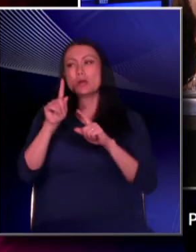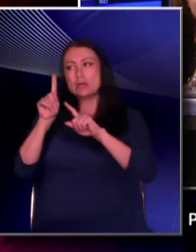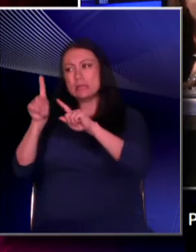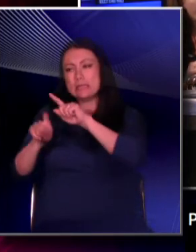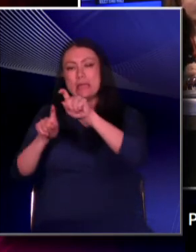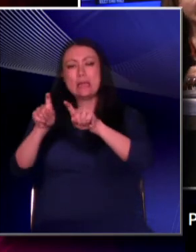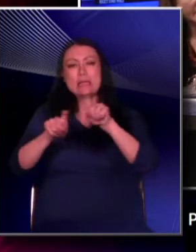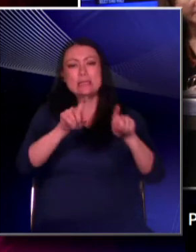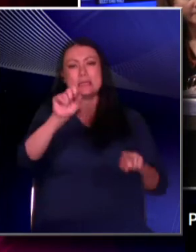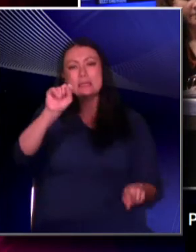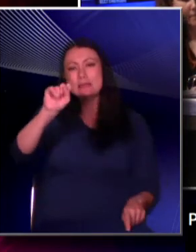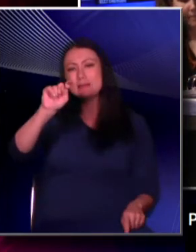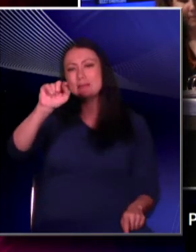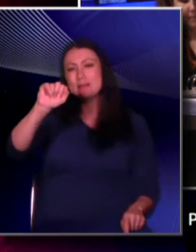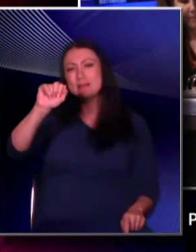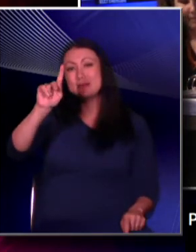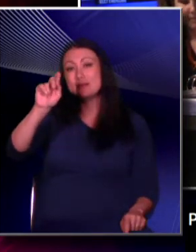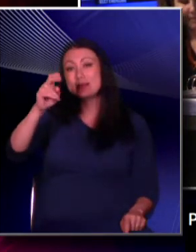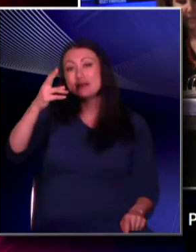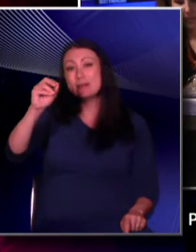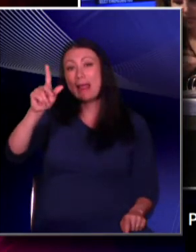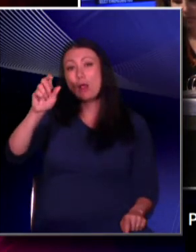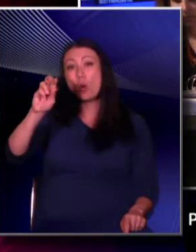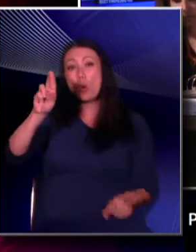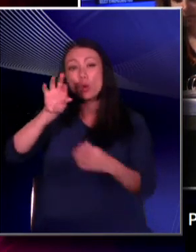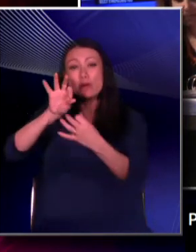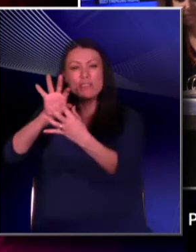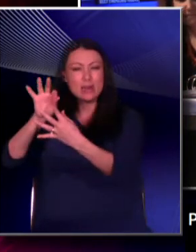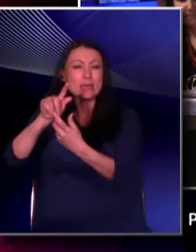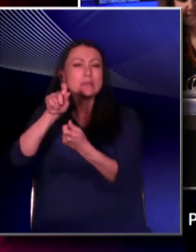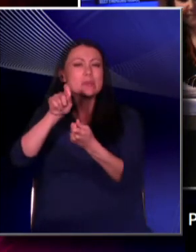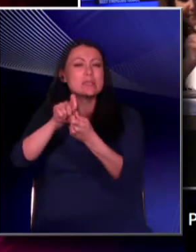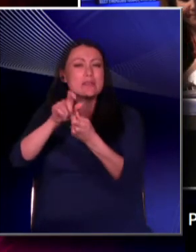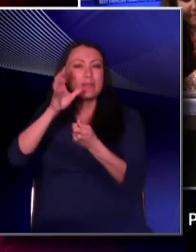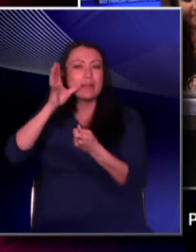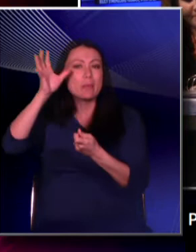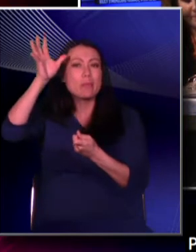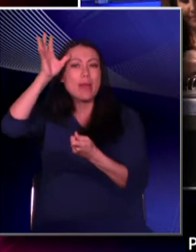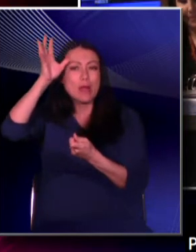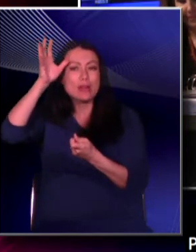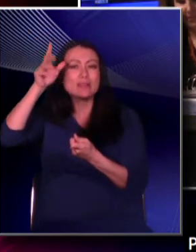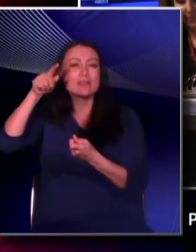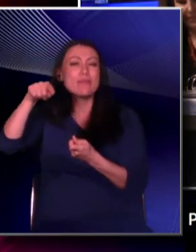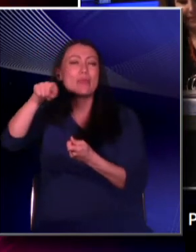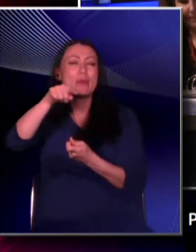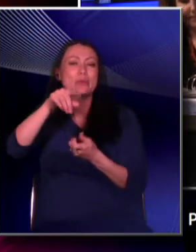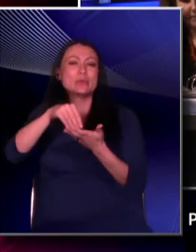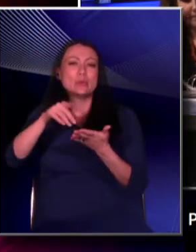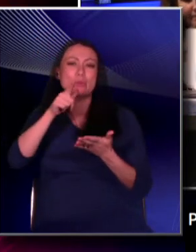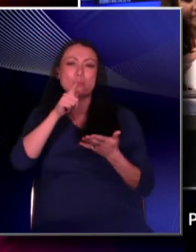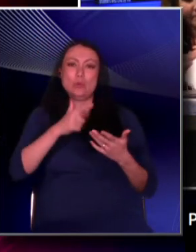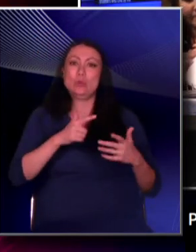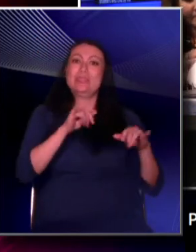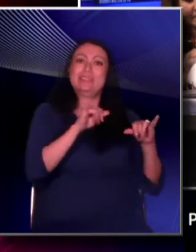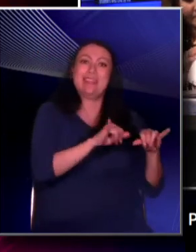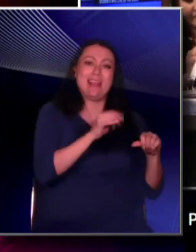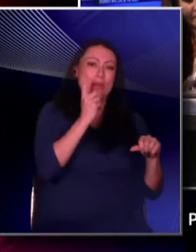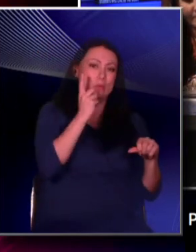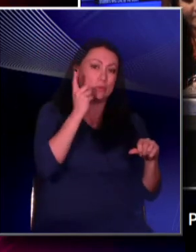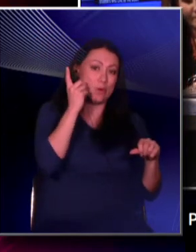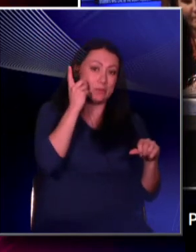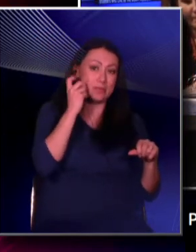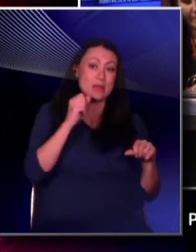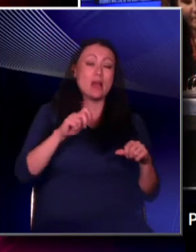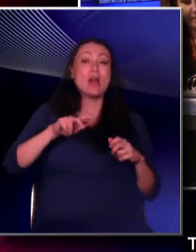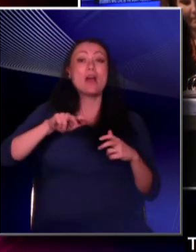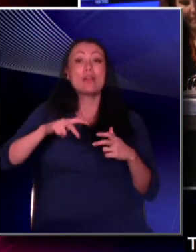stakeholder feedback, specifically parents of students who live in the dorm program. And then third,